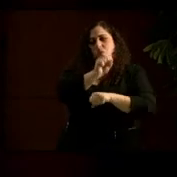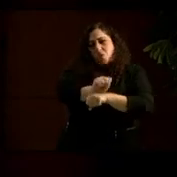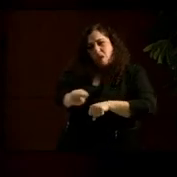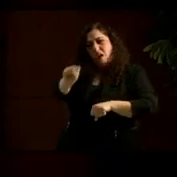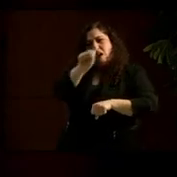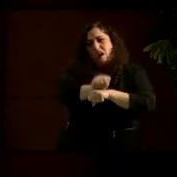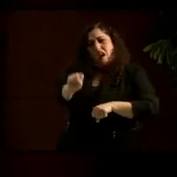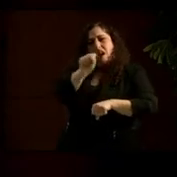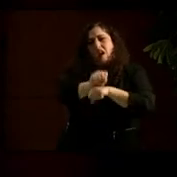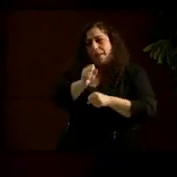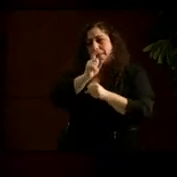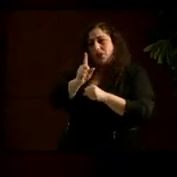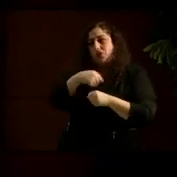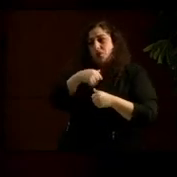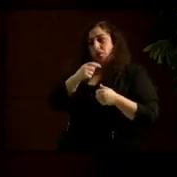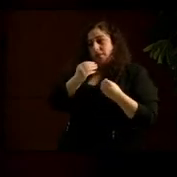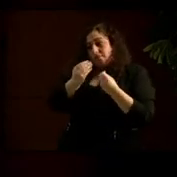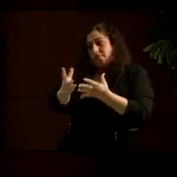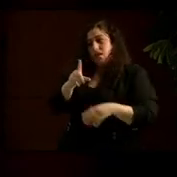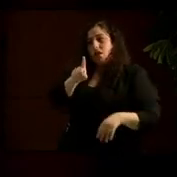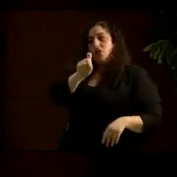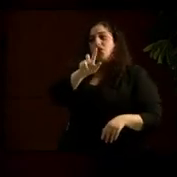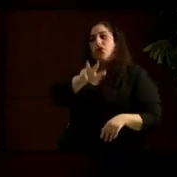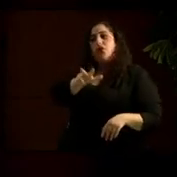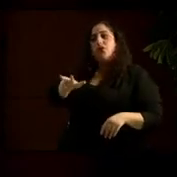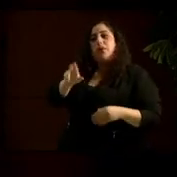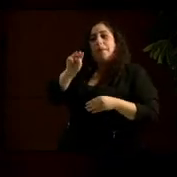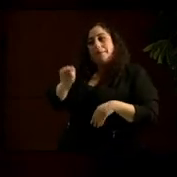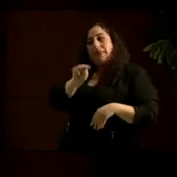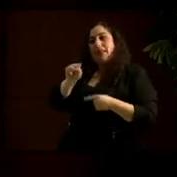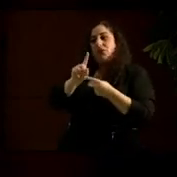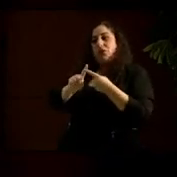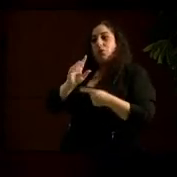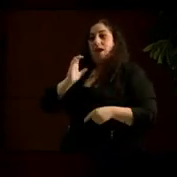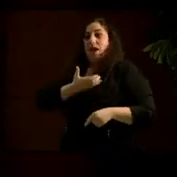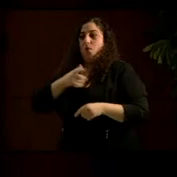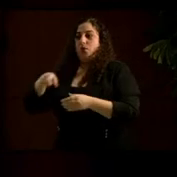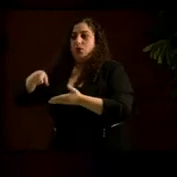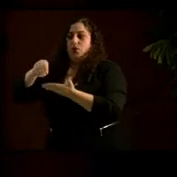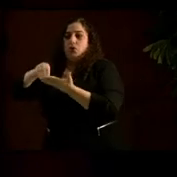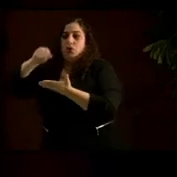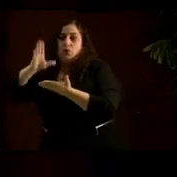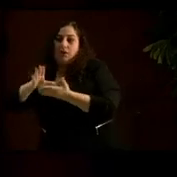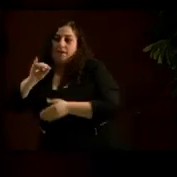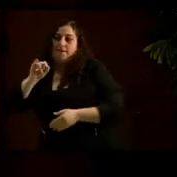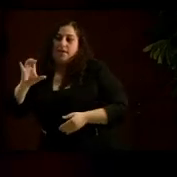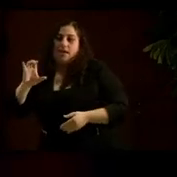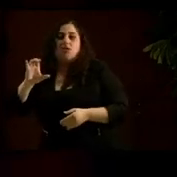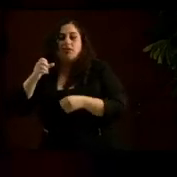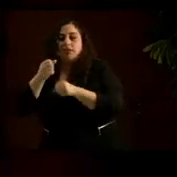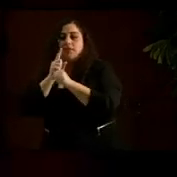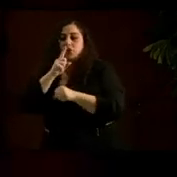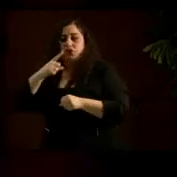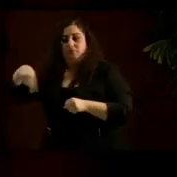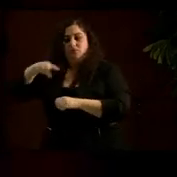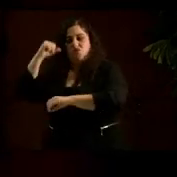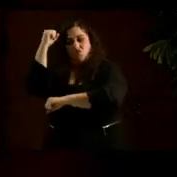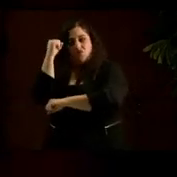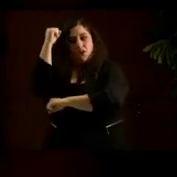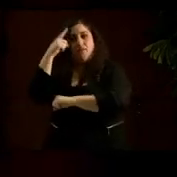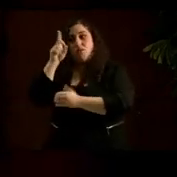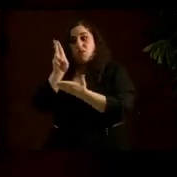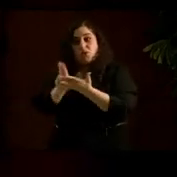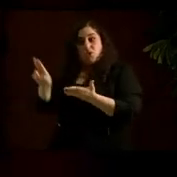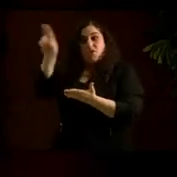giving $133 million to our students and faculty and making an all-time annual record for the university. And more